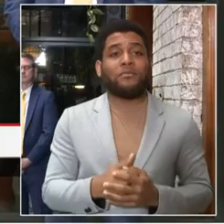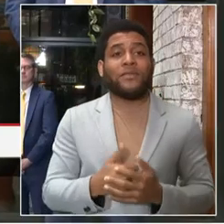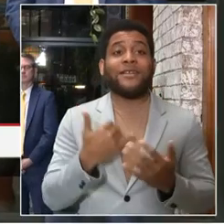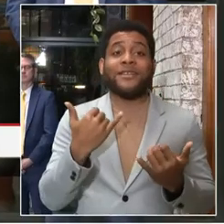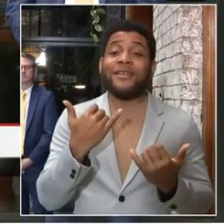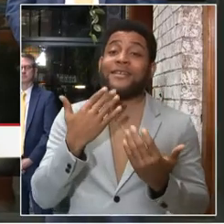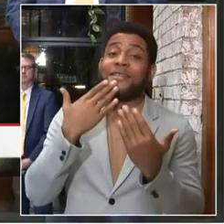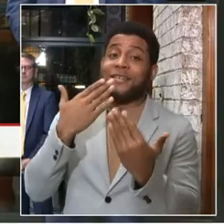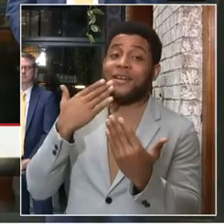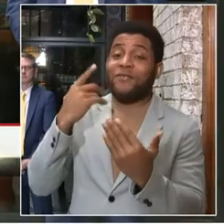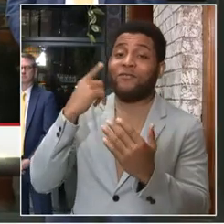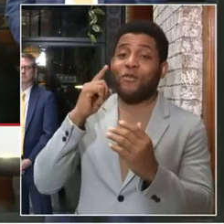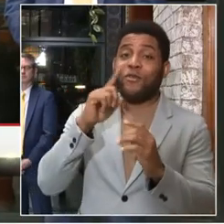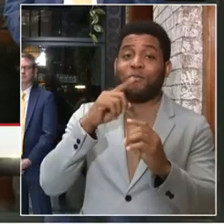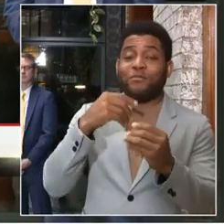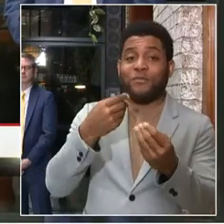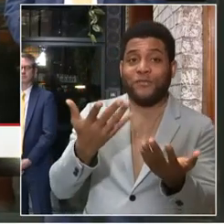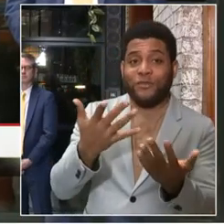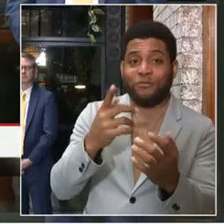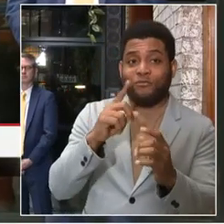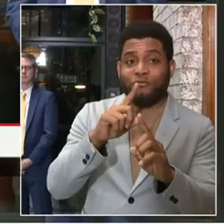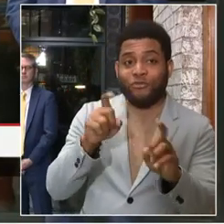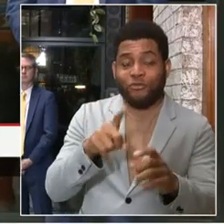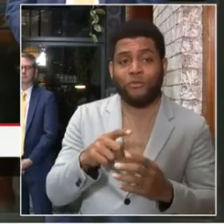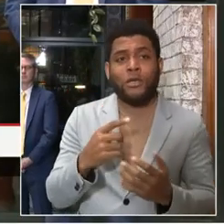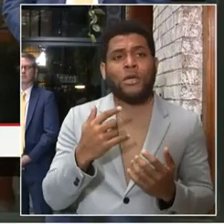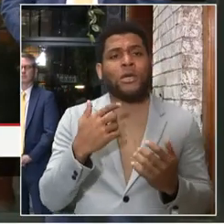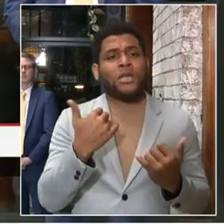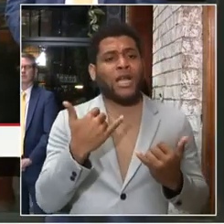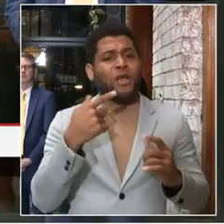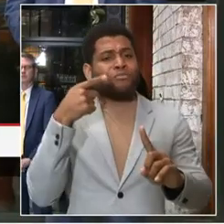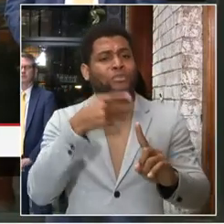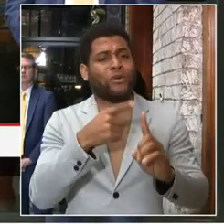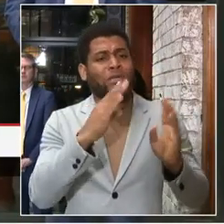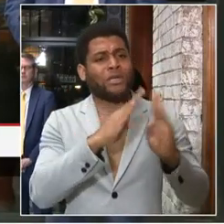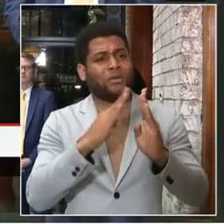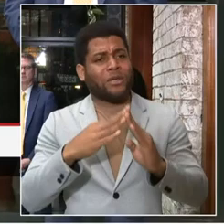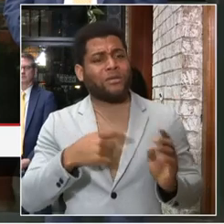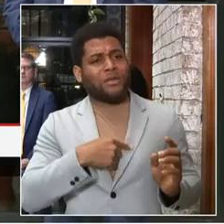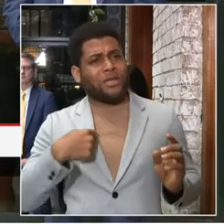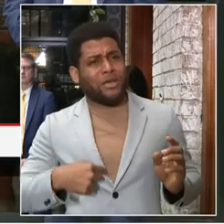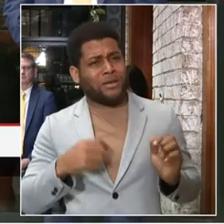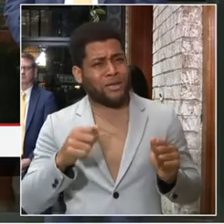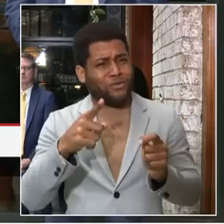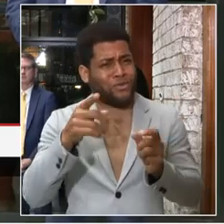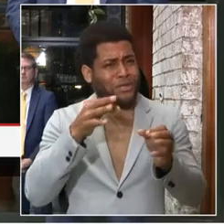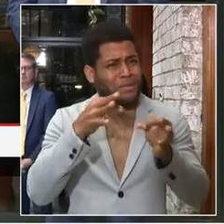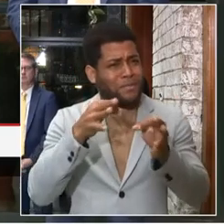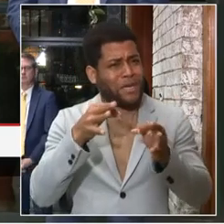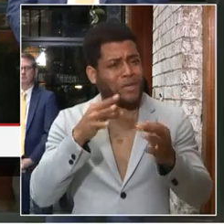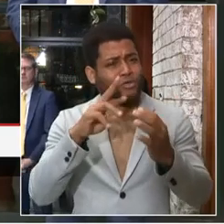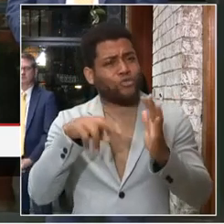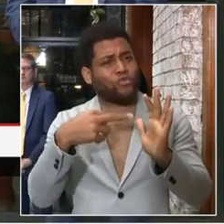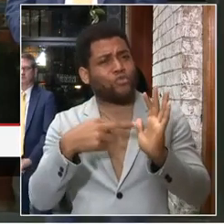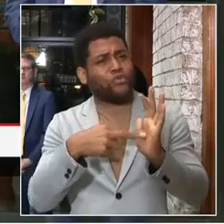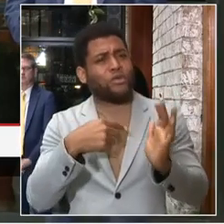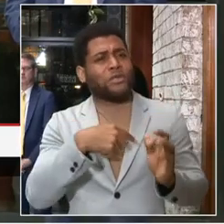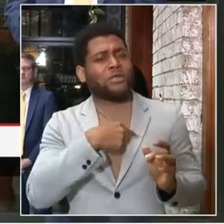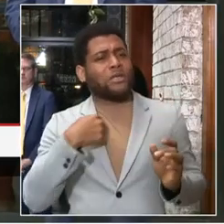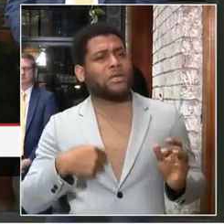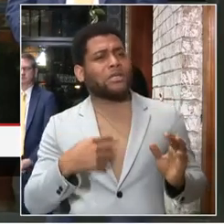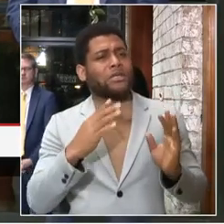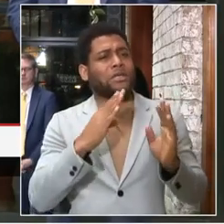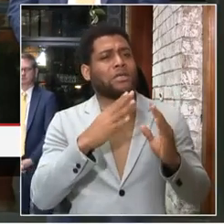the first half, on the downtown and Chinatown, I'm wondering if you could speak to the role that Chinese Americans or Chinese